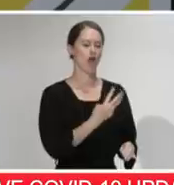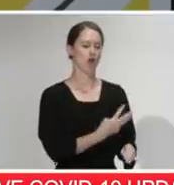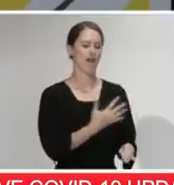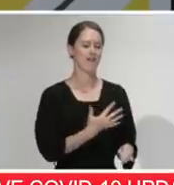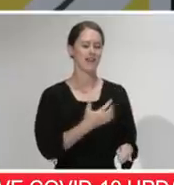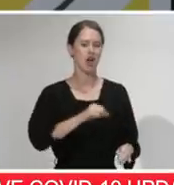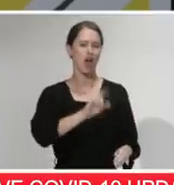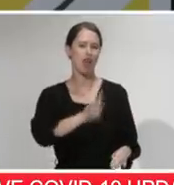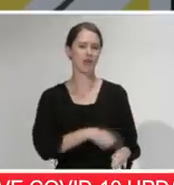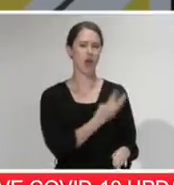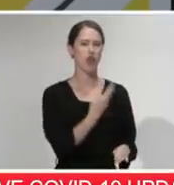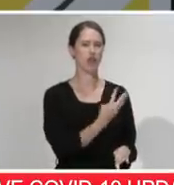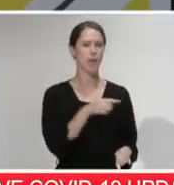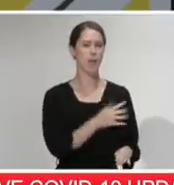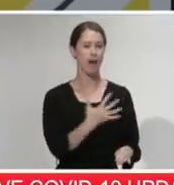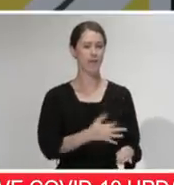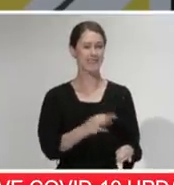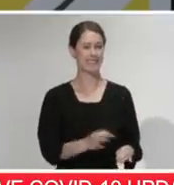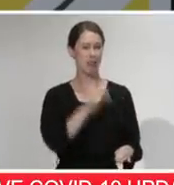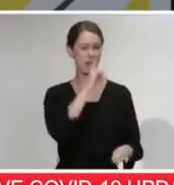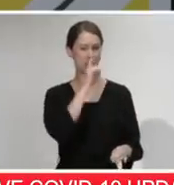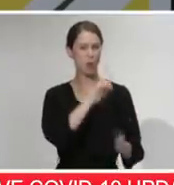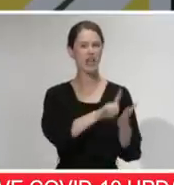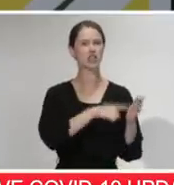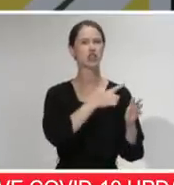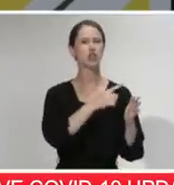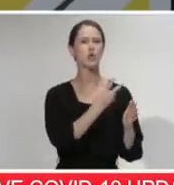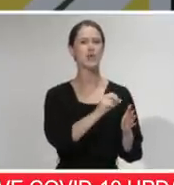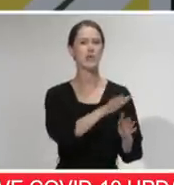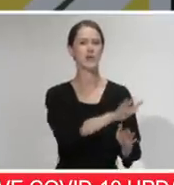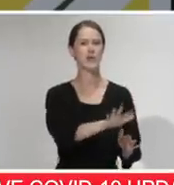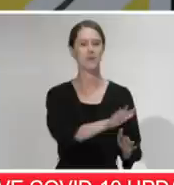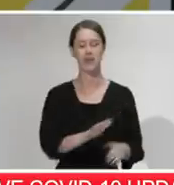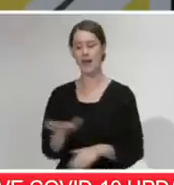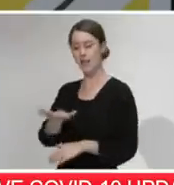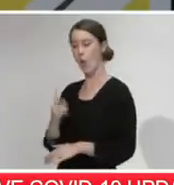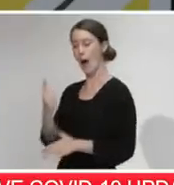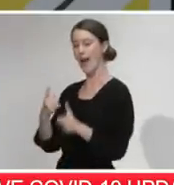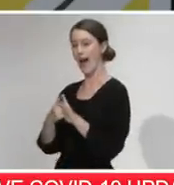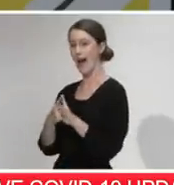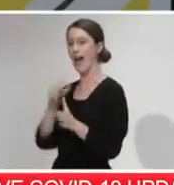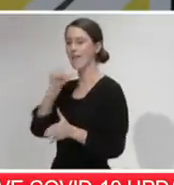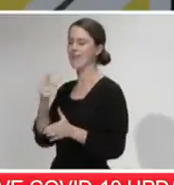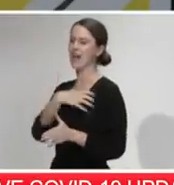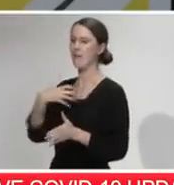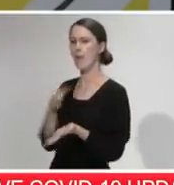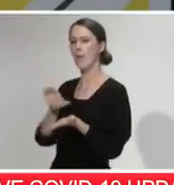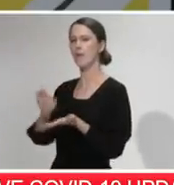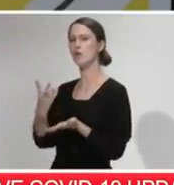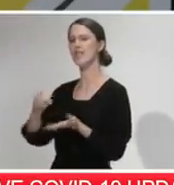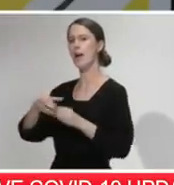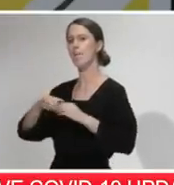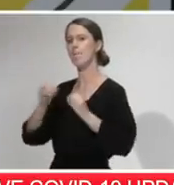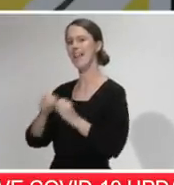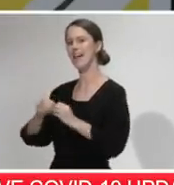or 13.5% in the June 2020 quarter. Scenario 1A includes an extra $20 billion of